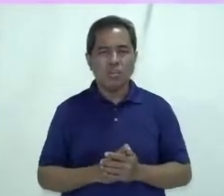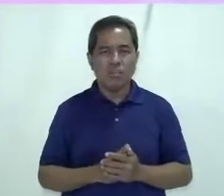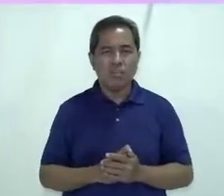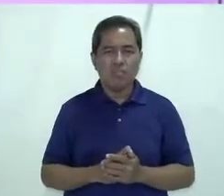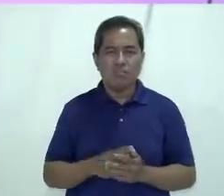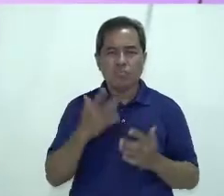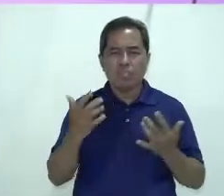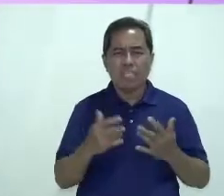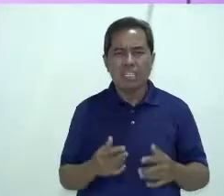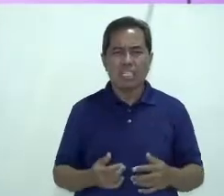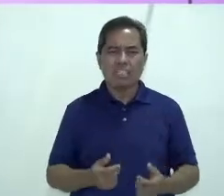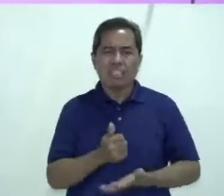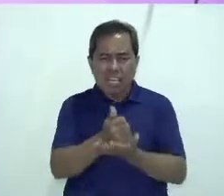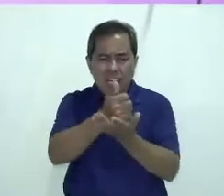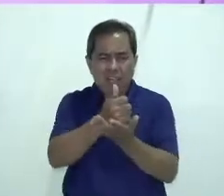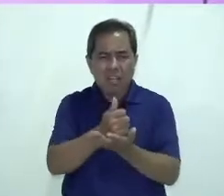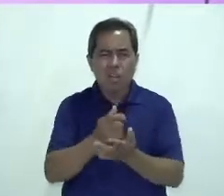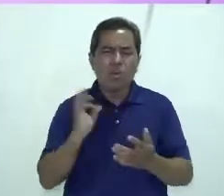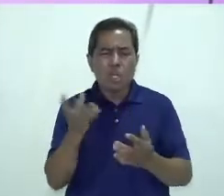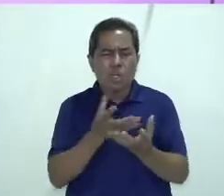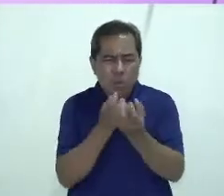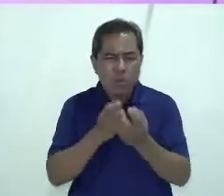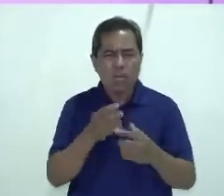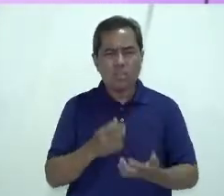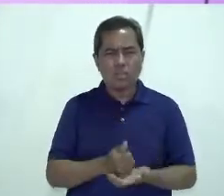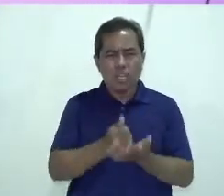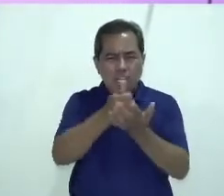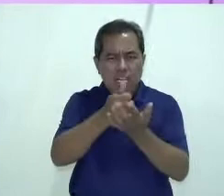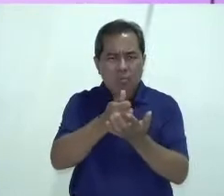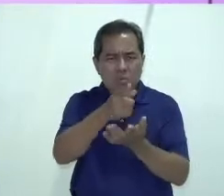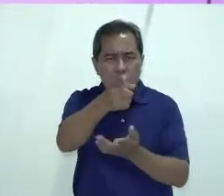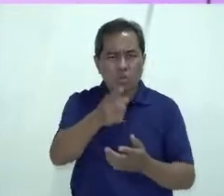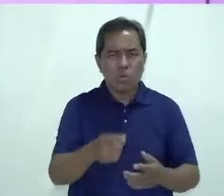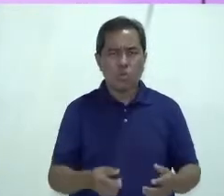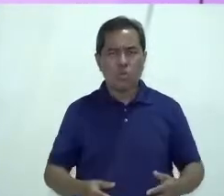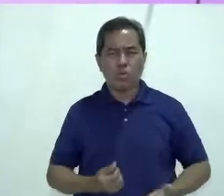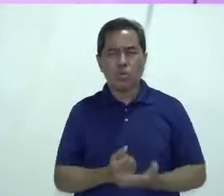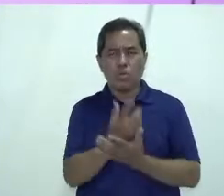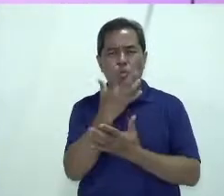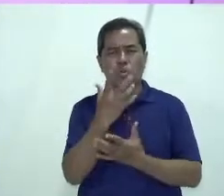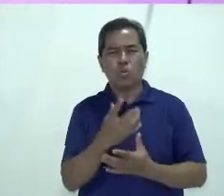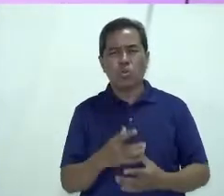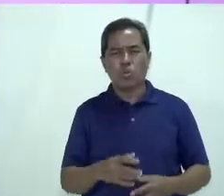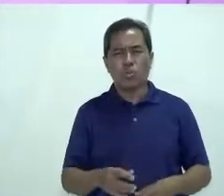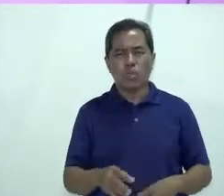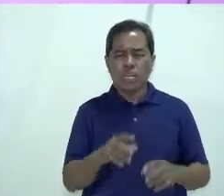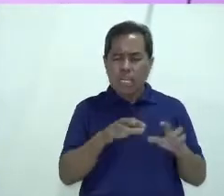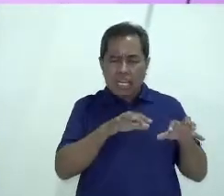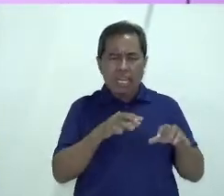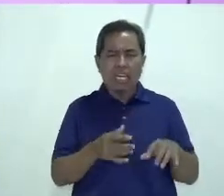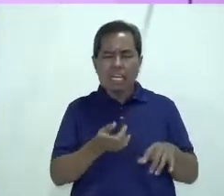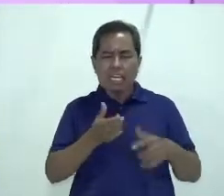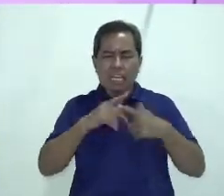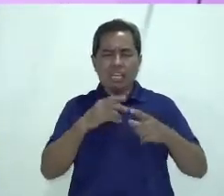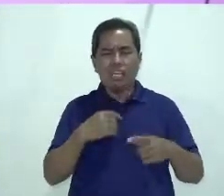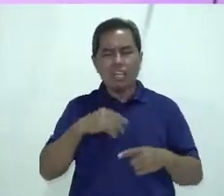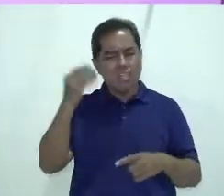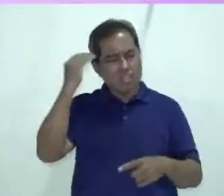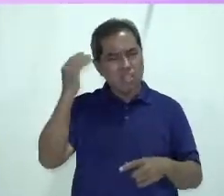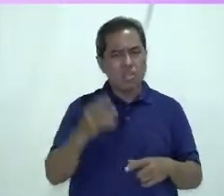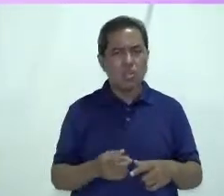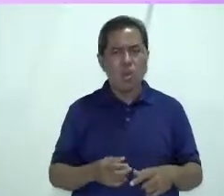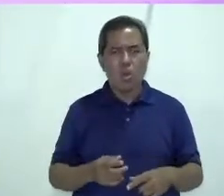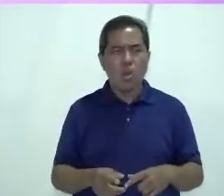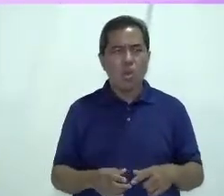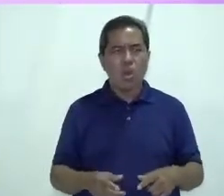here is to help you grow in your walk with the Lord. So if you made that decision, would you type in the comment, I chose to follow Jesus. Or if you're